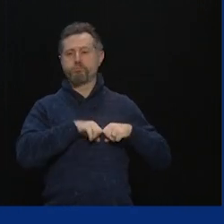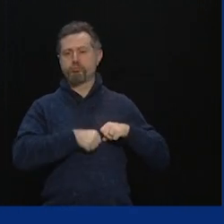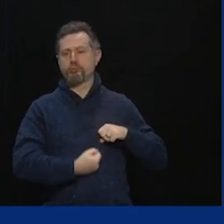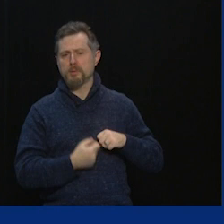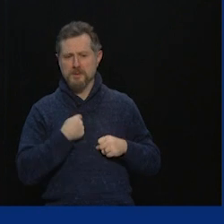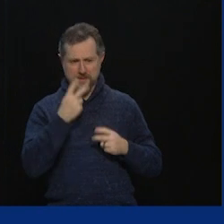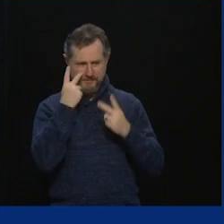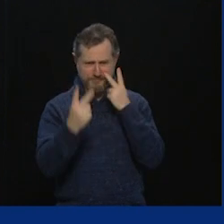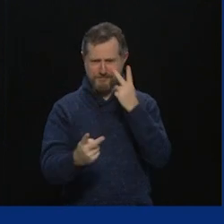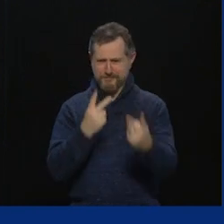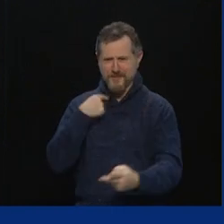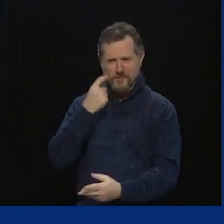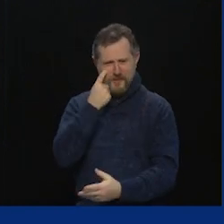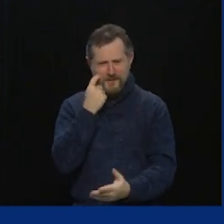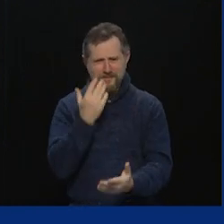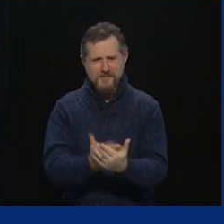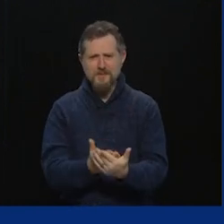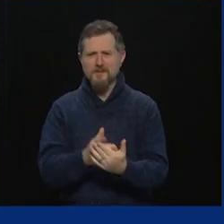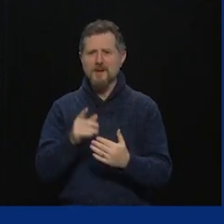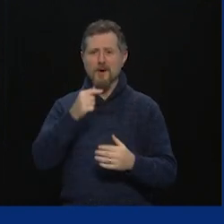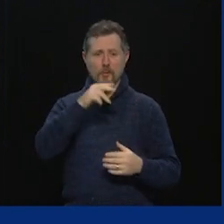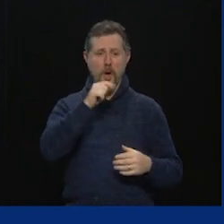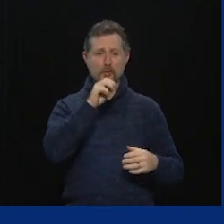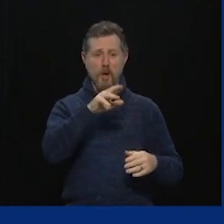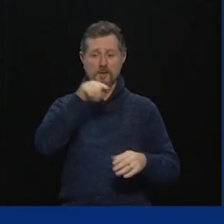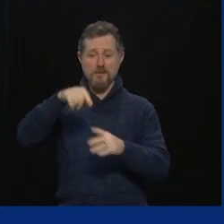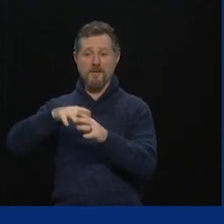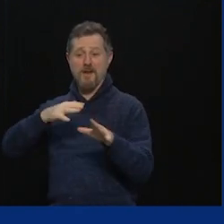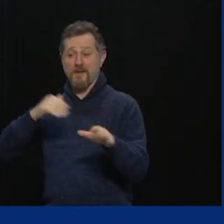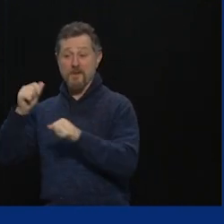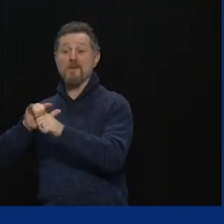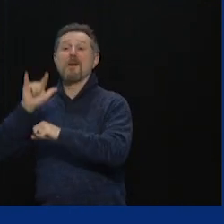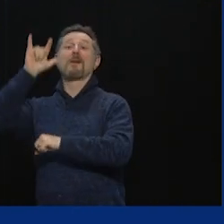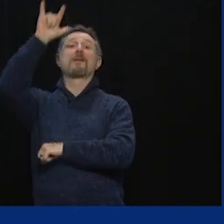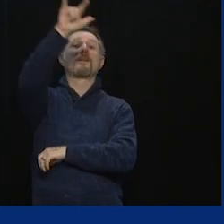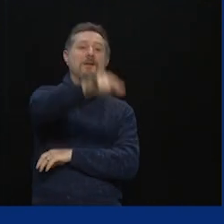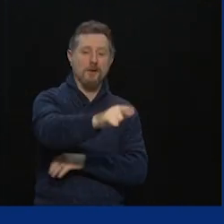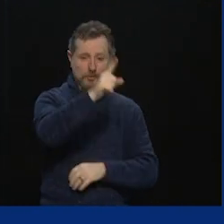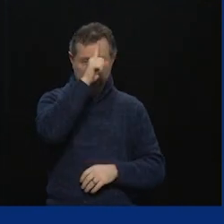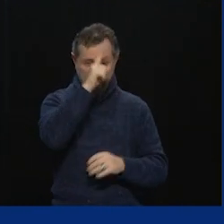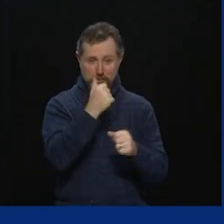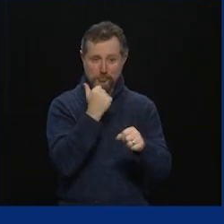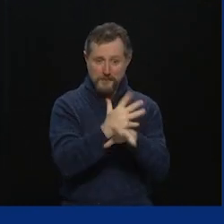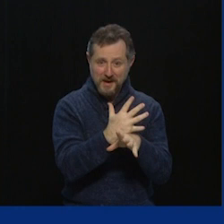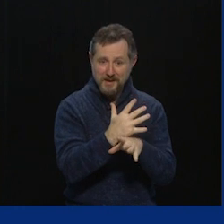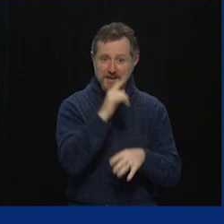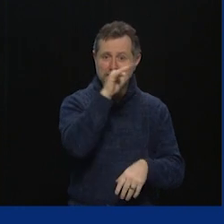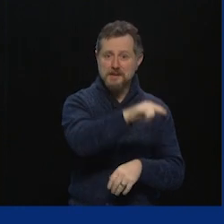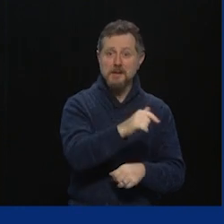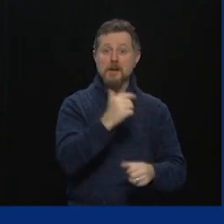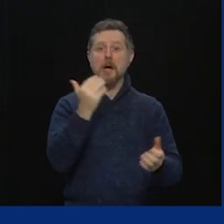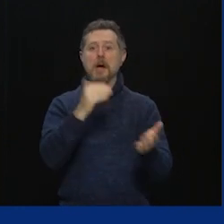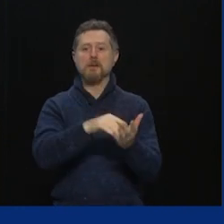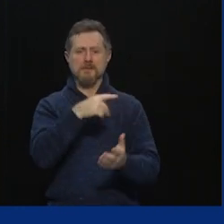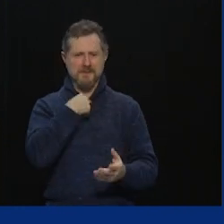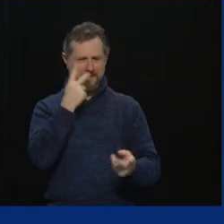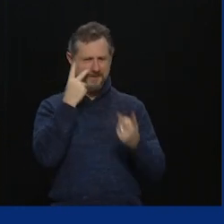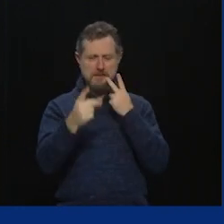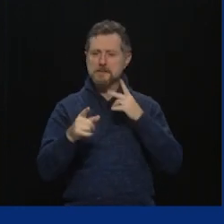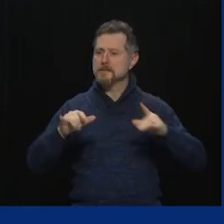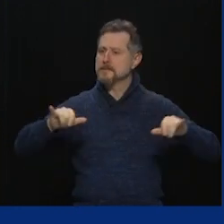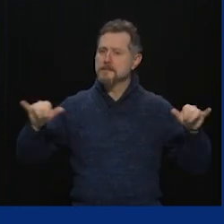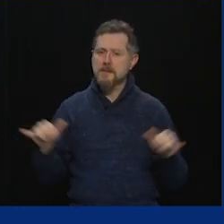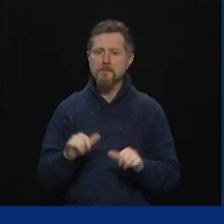were evacuated to Germany. In Germany, again, I was seeing the same image, people